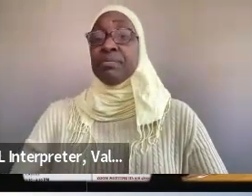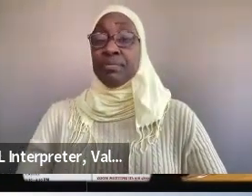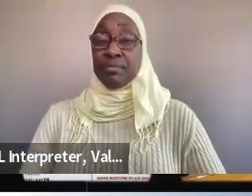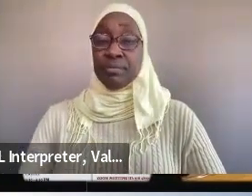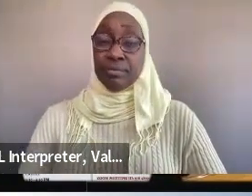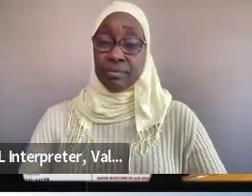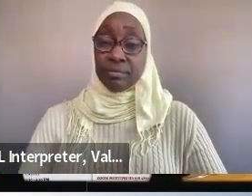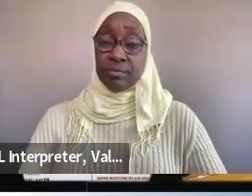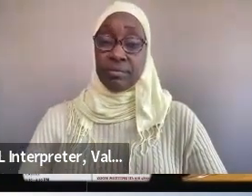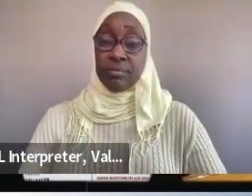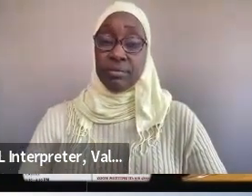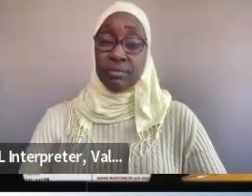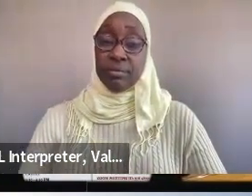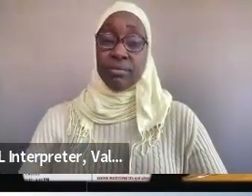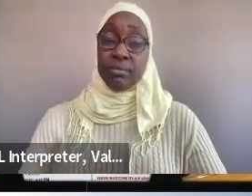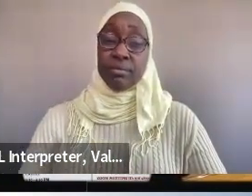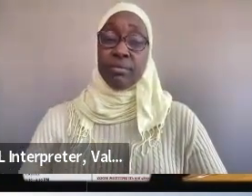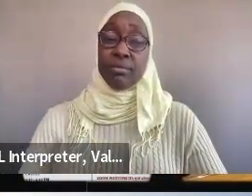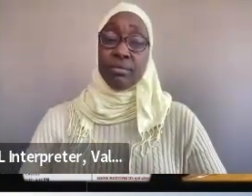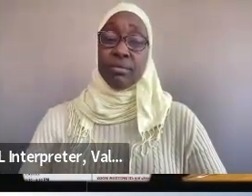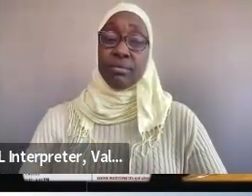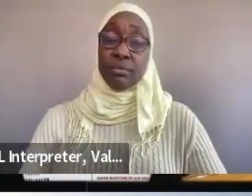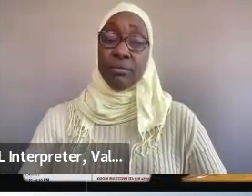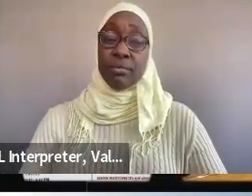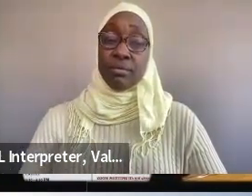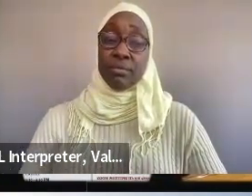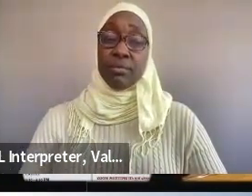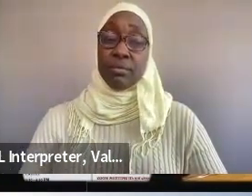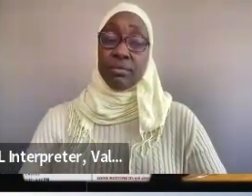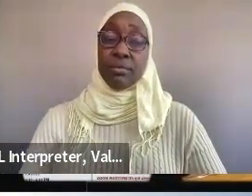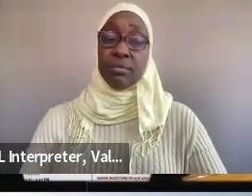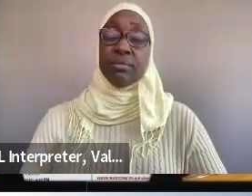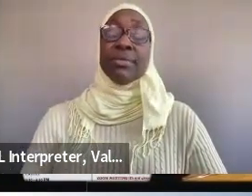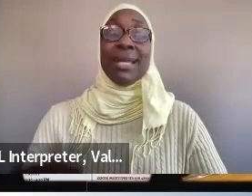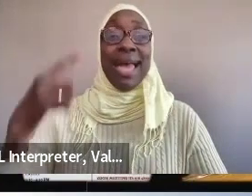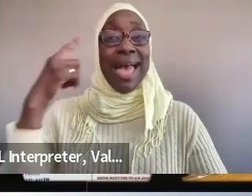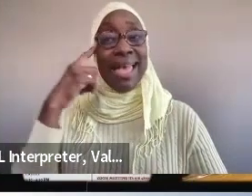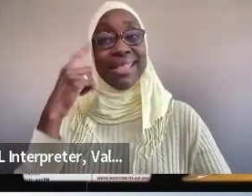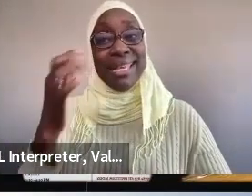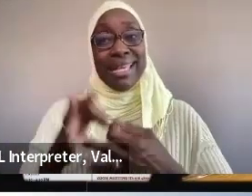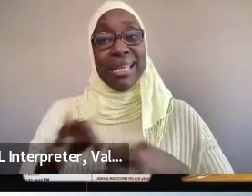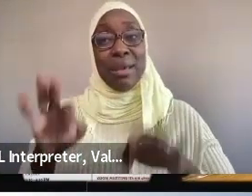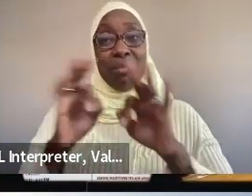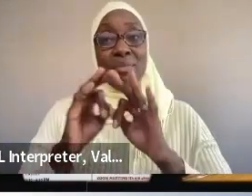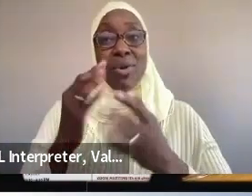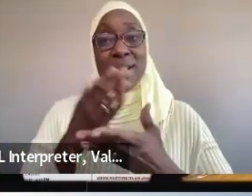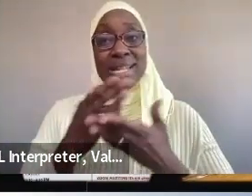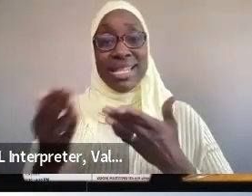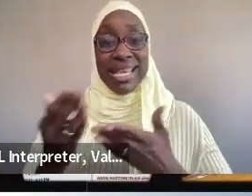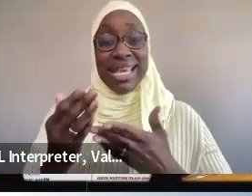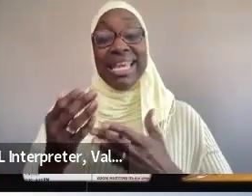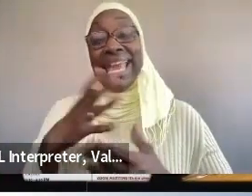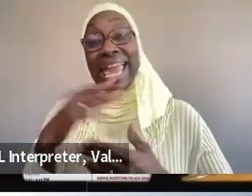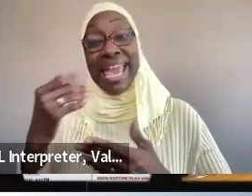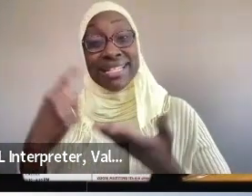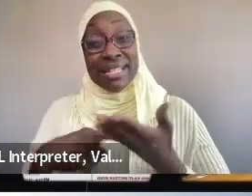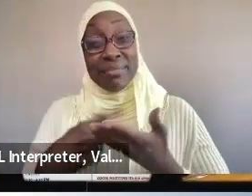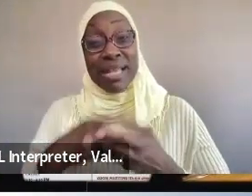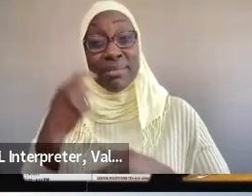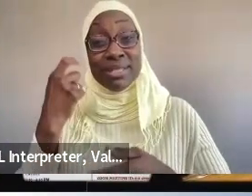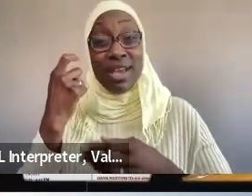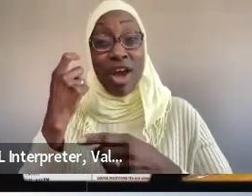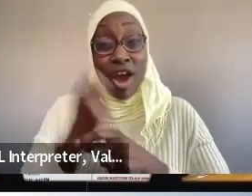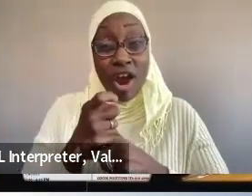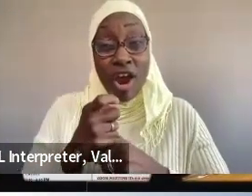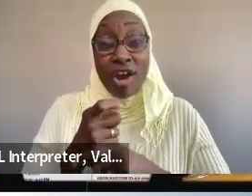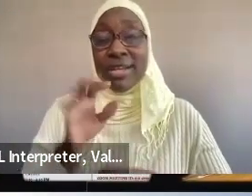I think one of the things that's the most important can also be the hardest, which is finding other people who are excited about it. We've had this